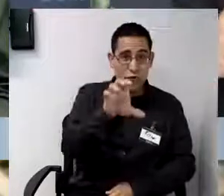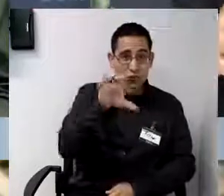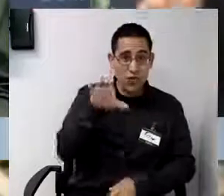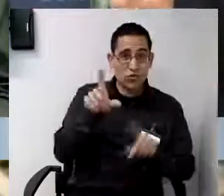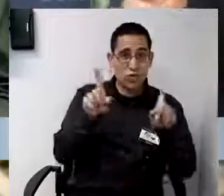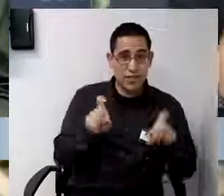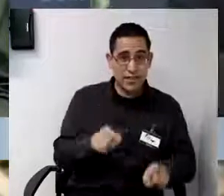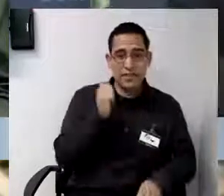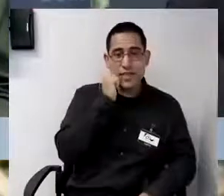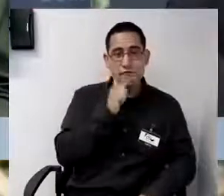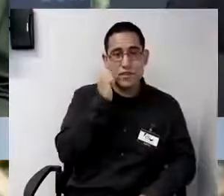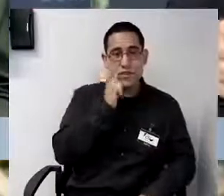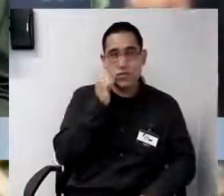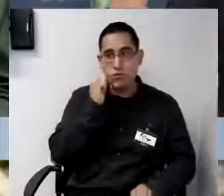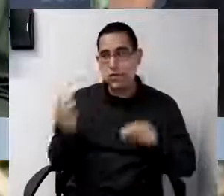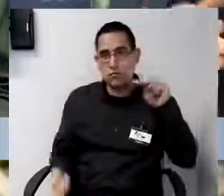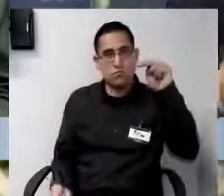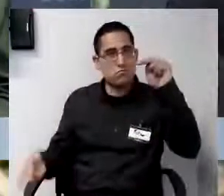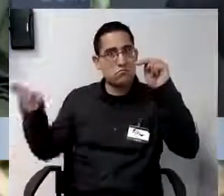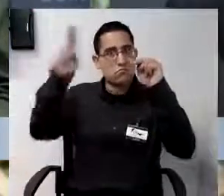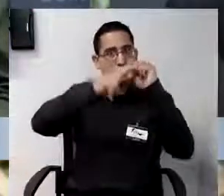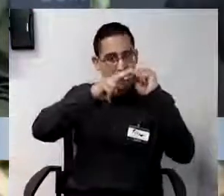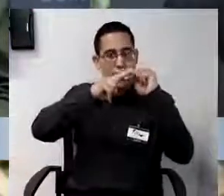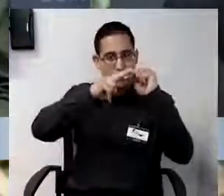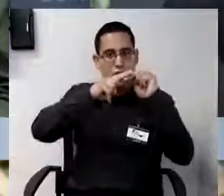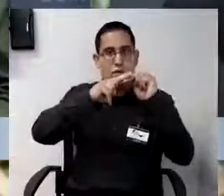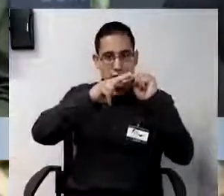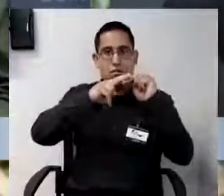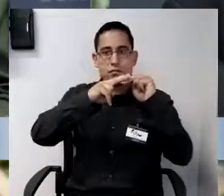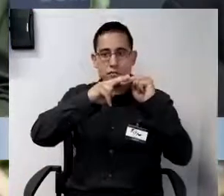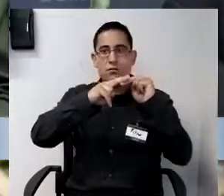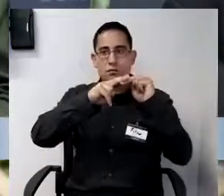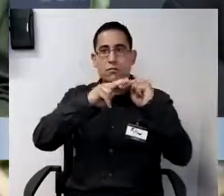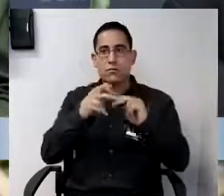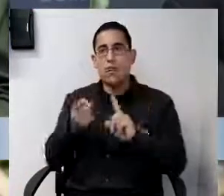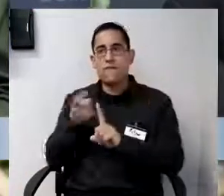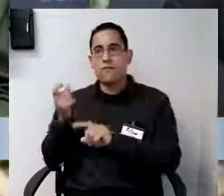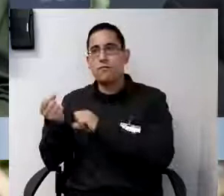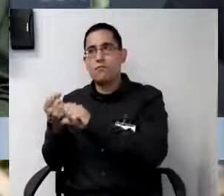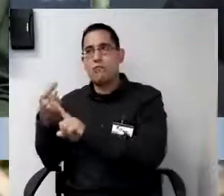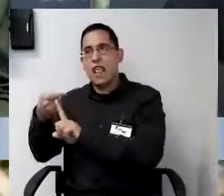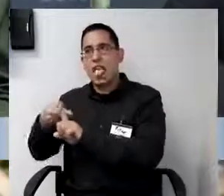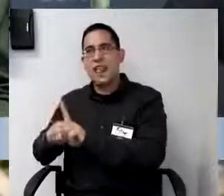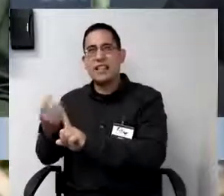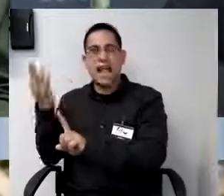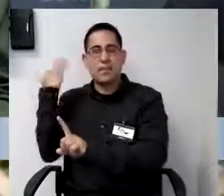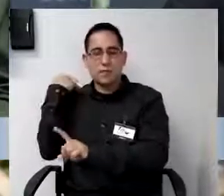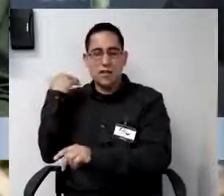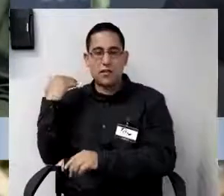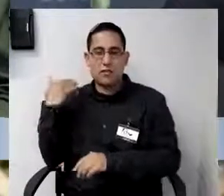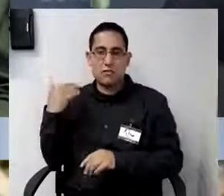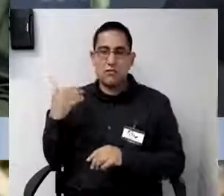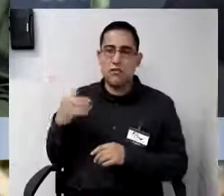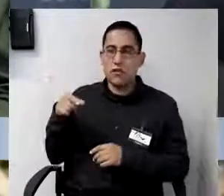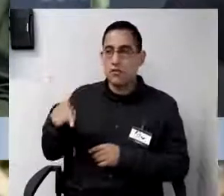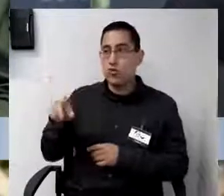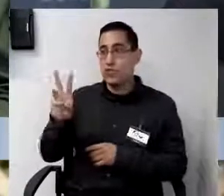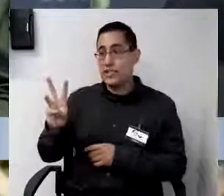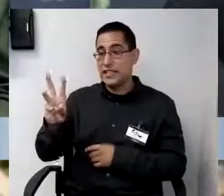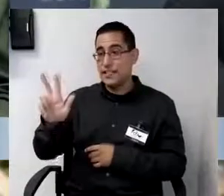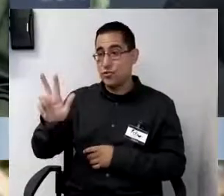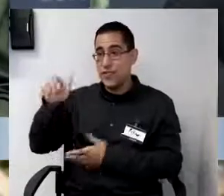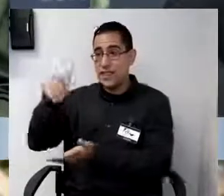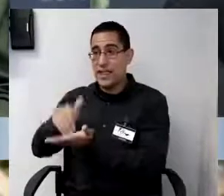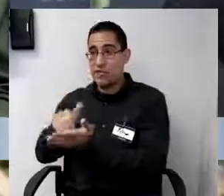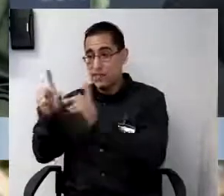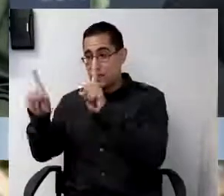to what we've done through the first part of July. Of those almost 62,000 tests,